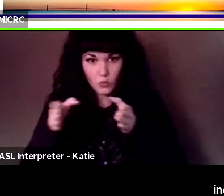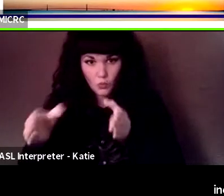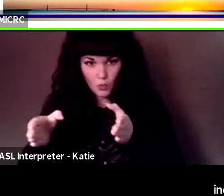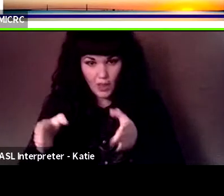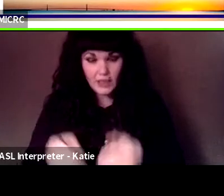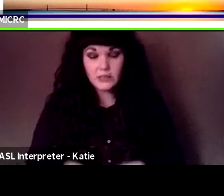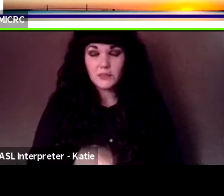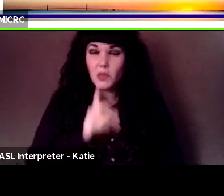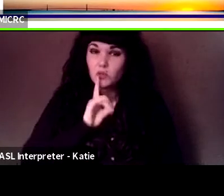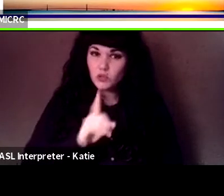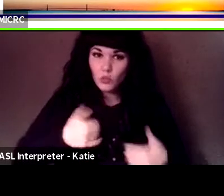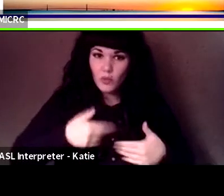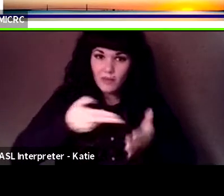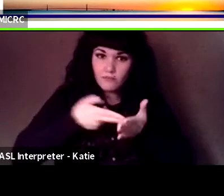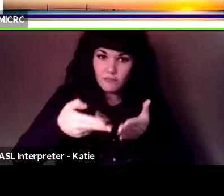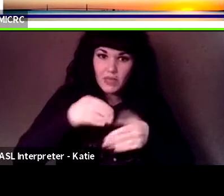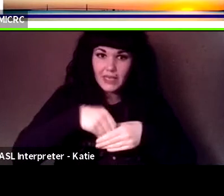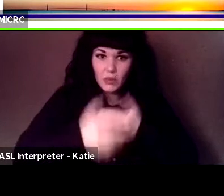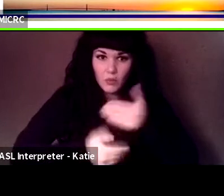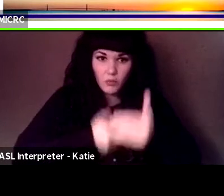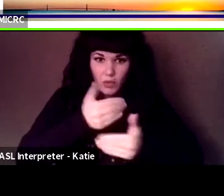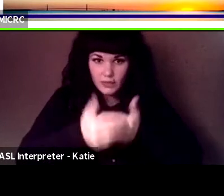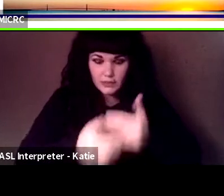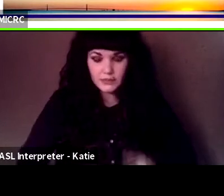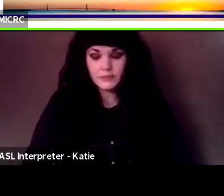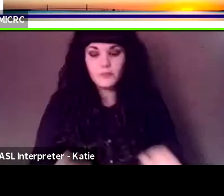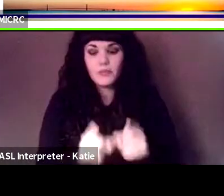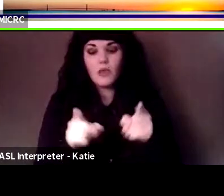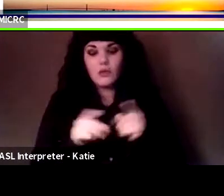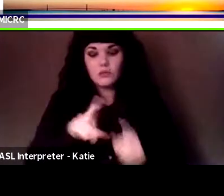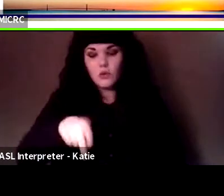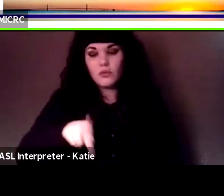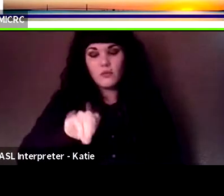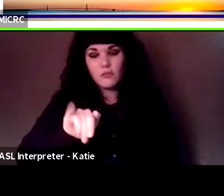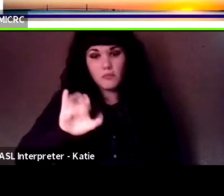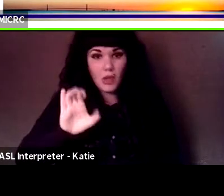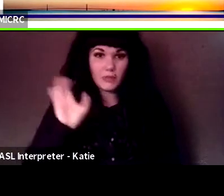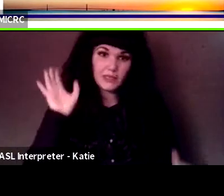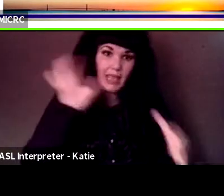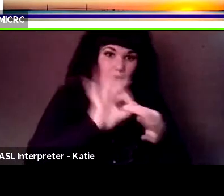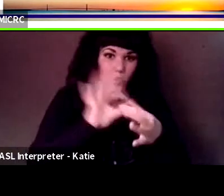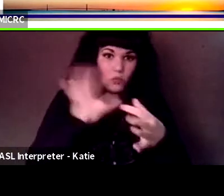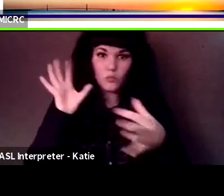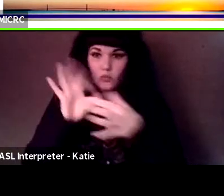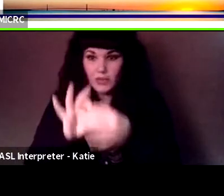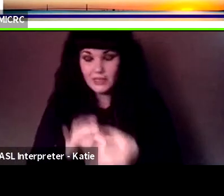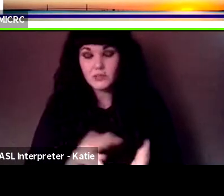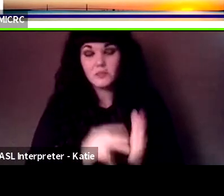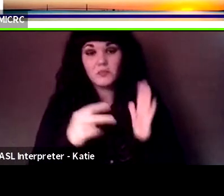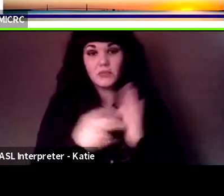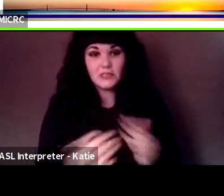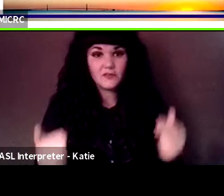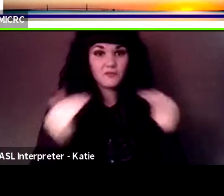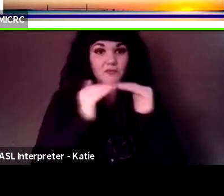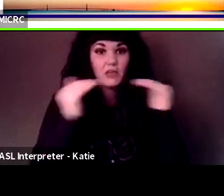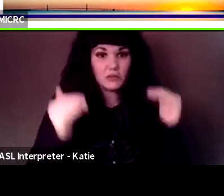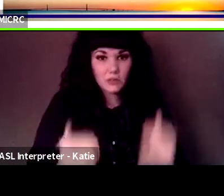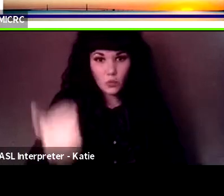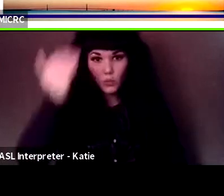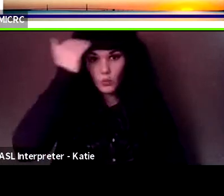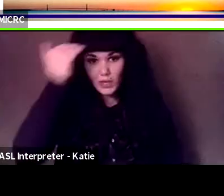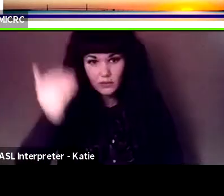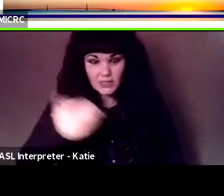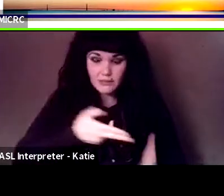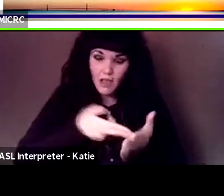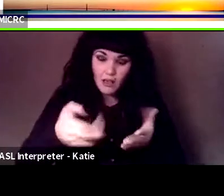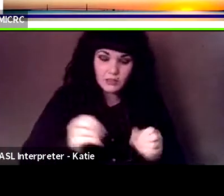process. And their public outreach represents fairness, awareness, transparency, and engagement. And